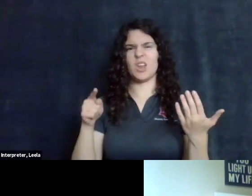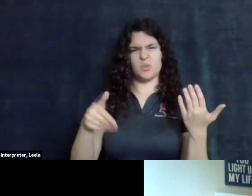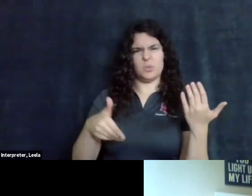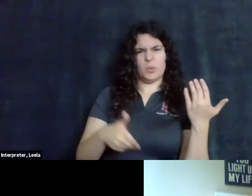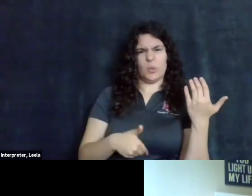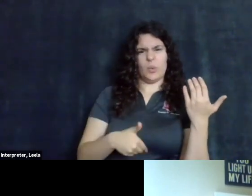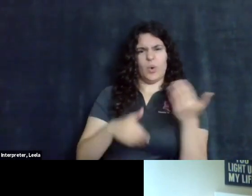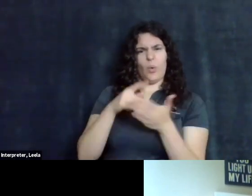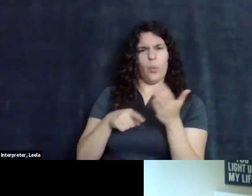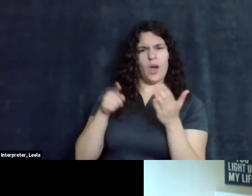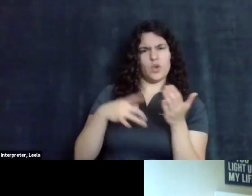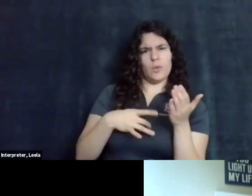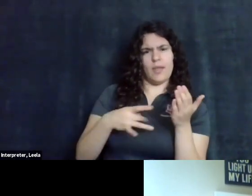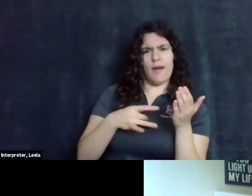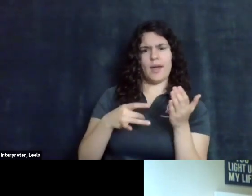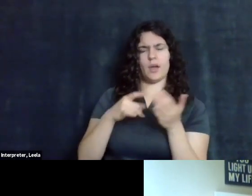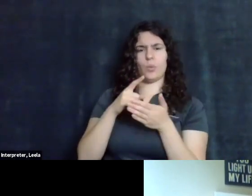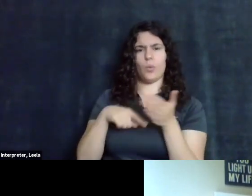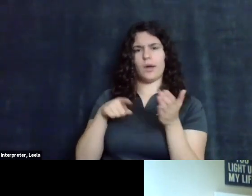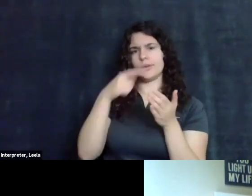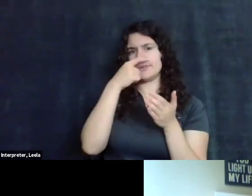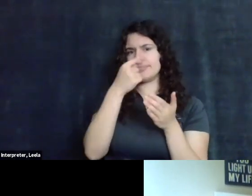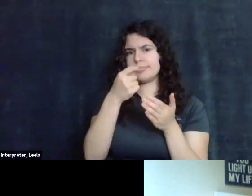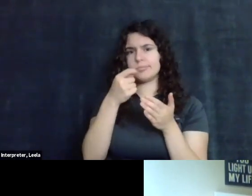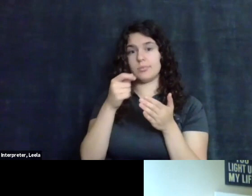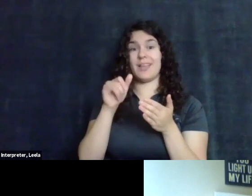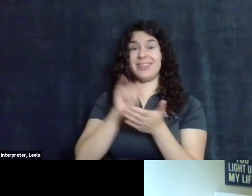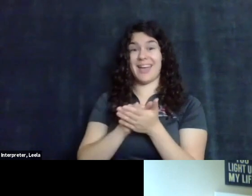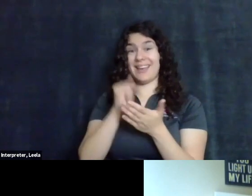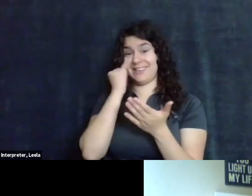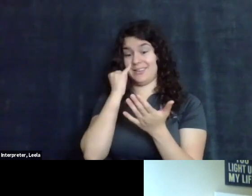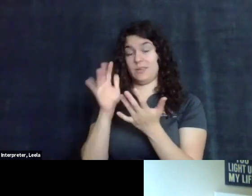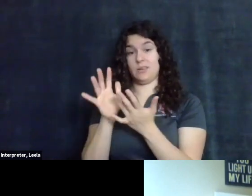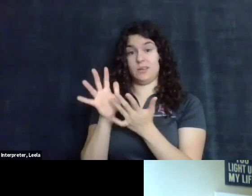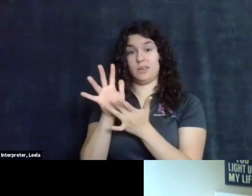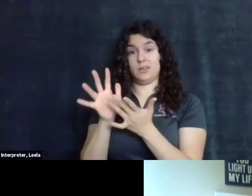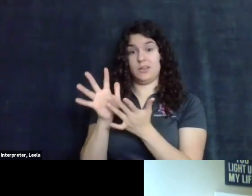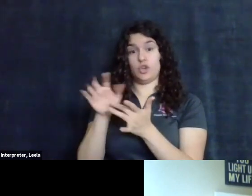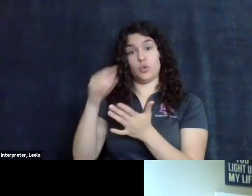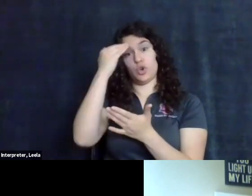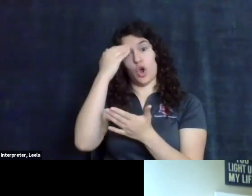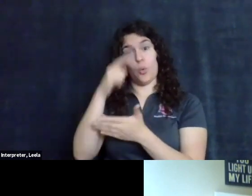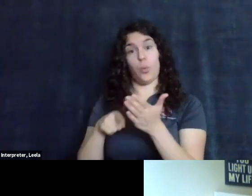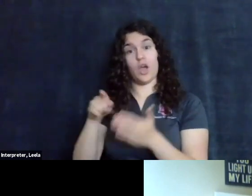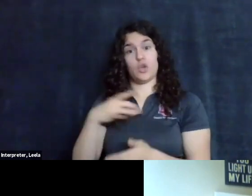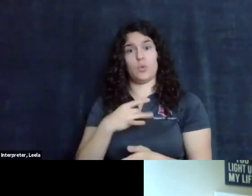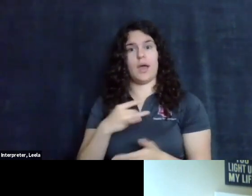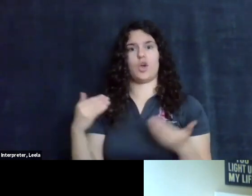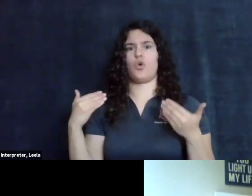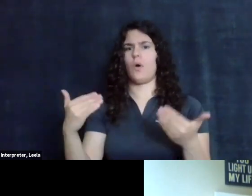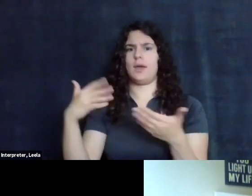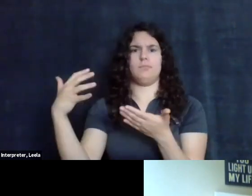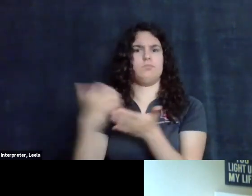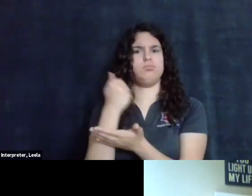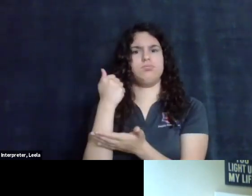like, what is meant for you early in the beginning, and then you can act on it. So don't get stuck that, hey,